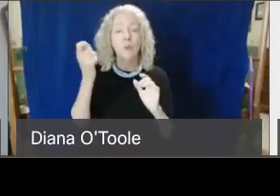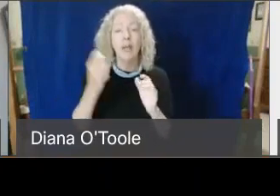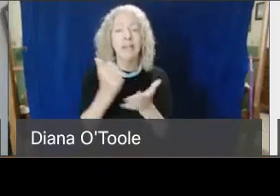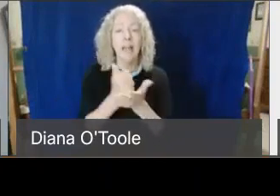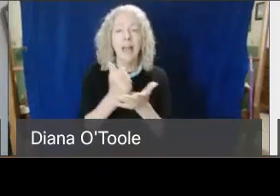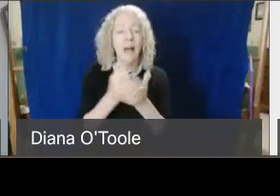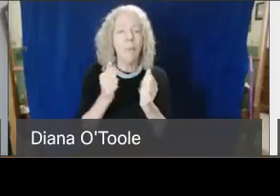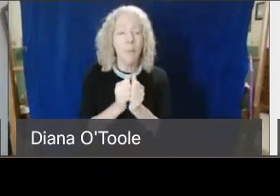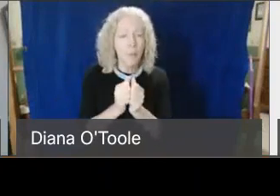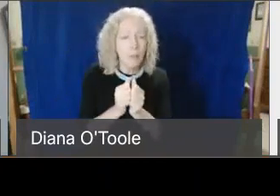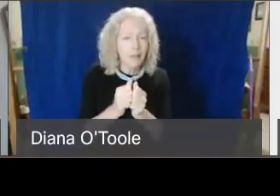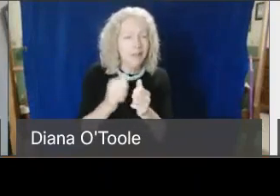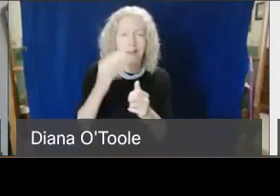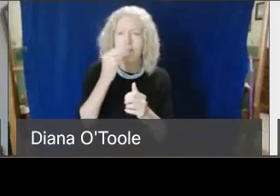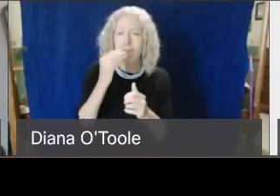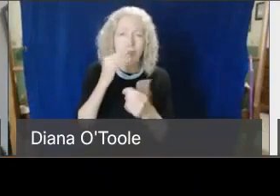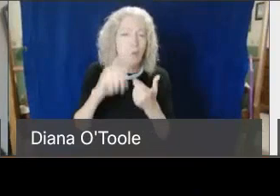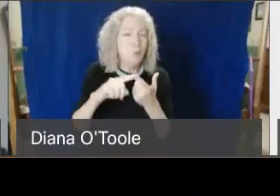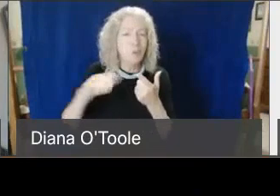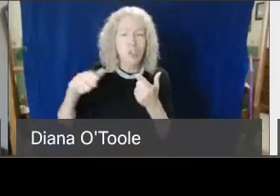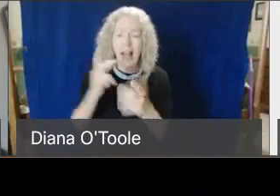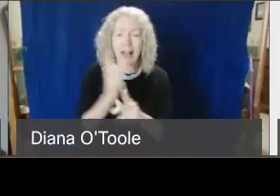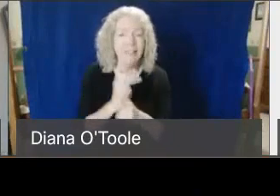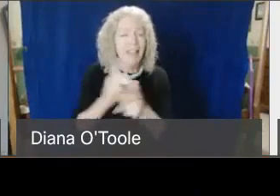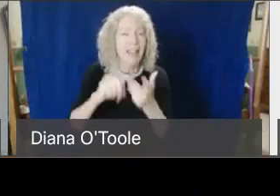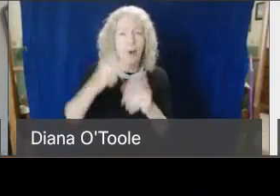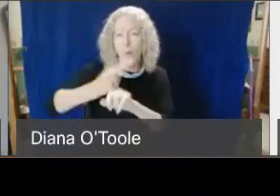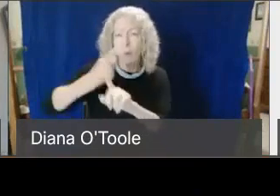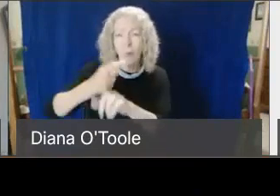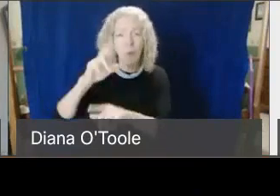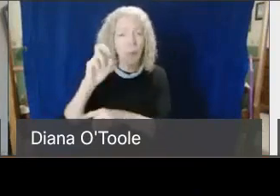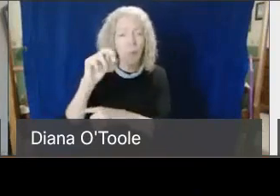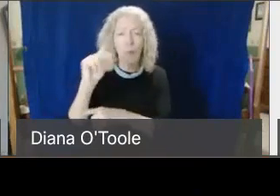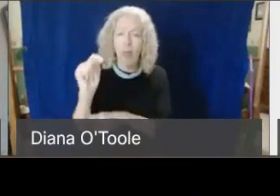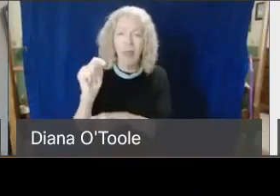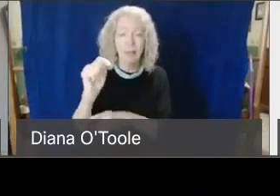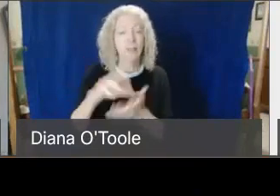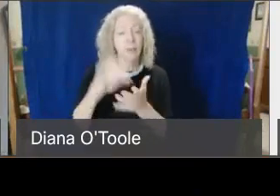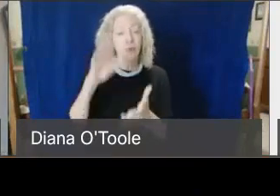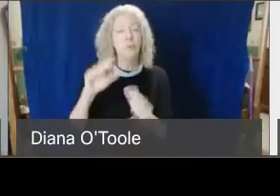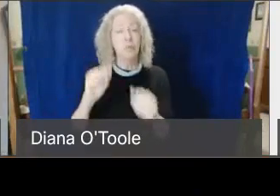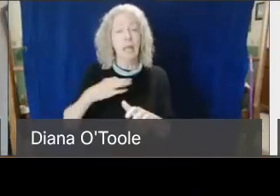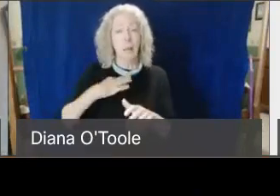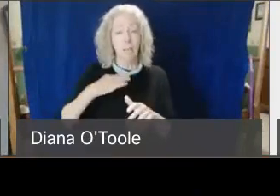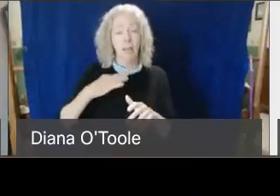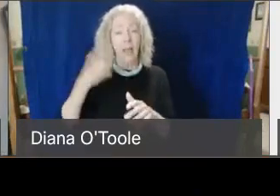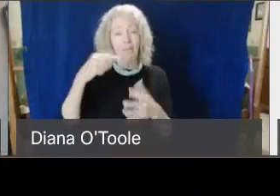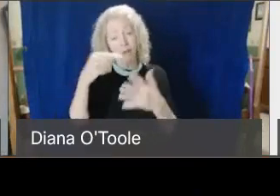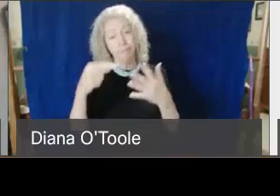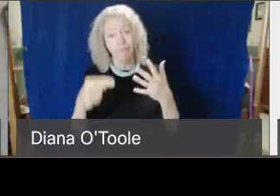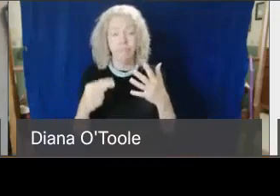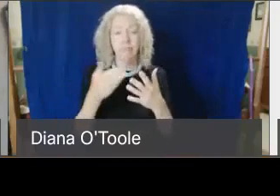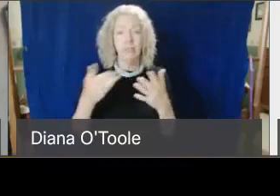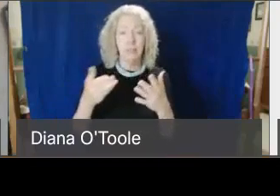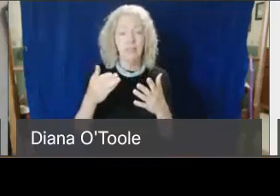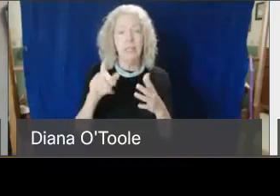utilities, rent, childcare, that students can apply and receive funds for those. They apply through our